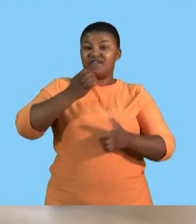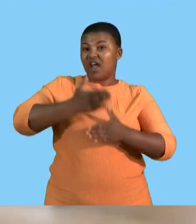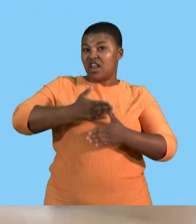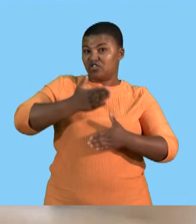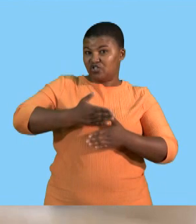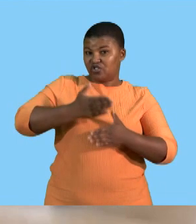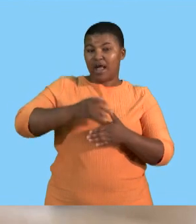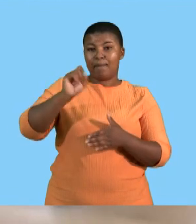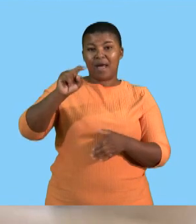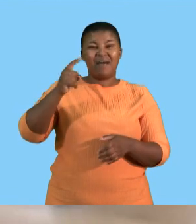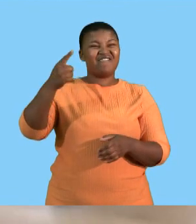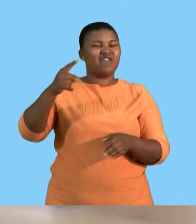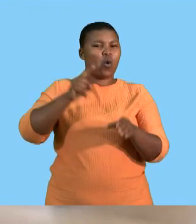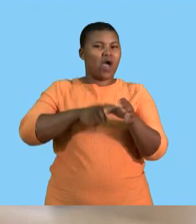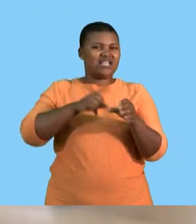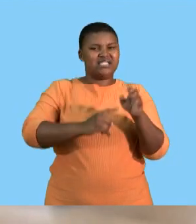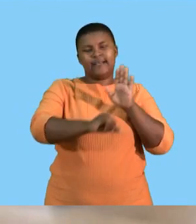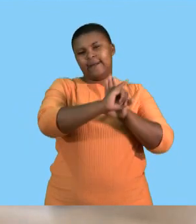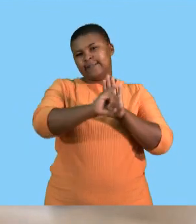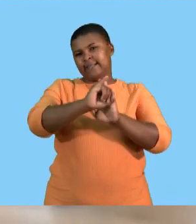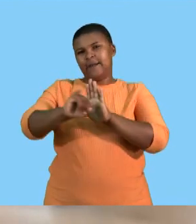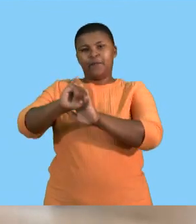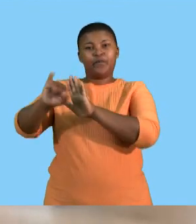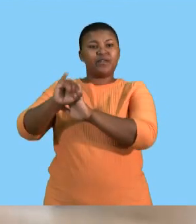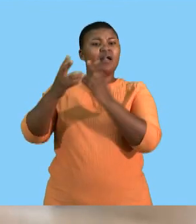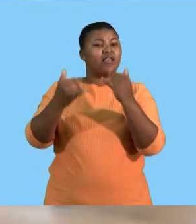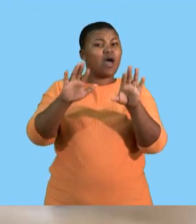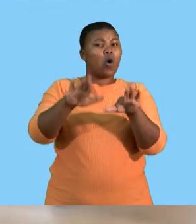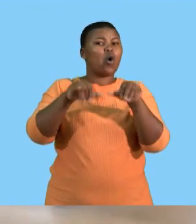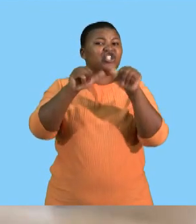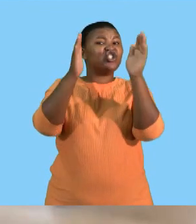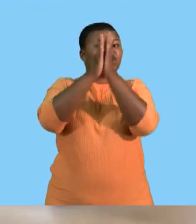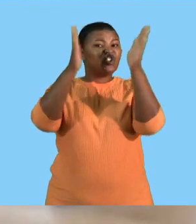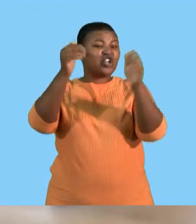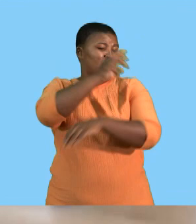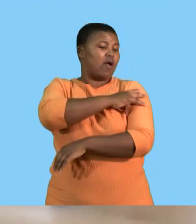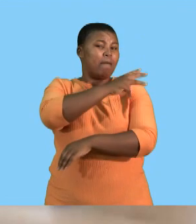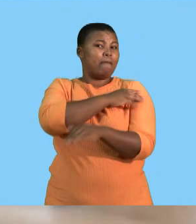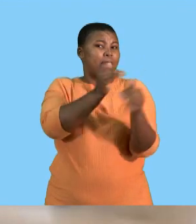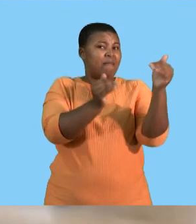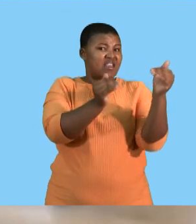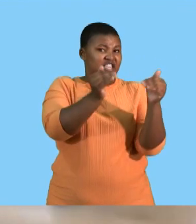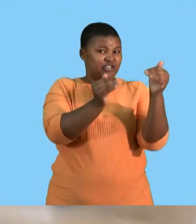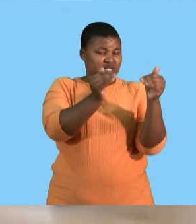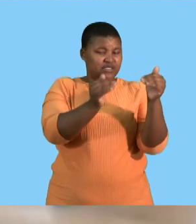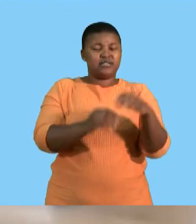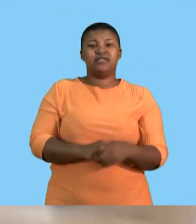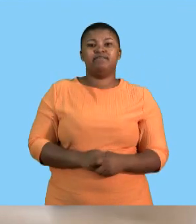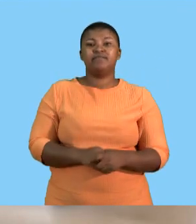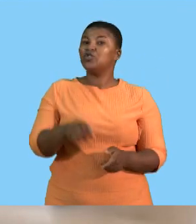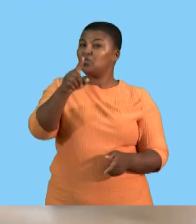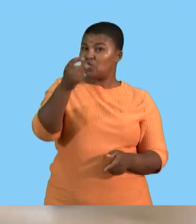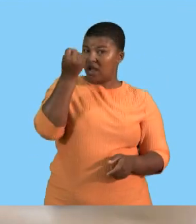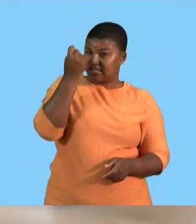and their quality indicators. We are now continuing with the general management function. Now, if we understand the